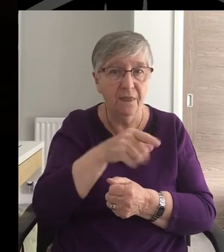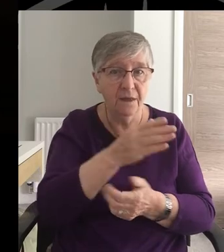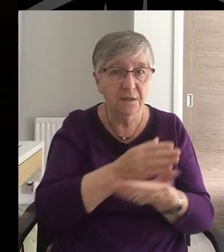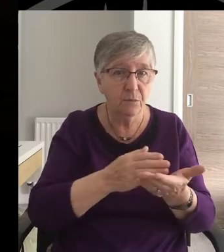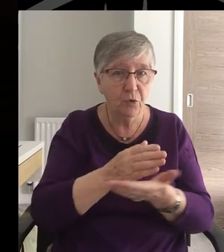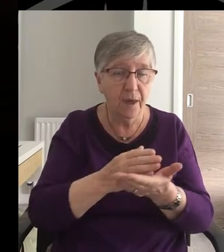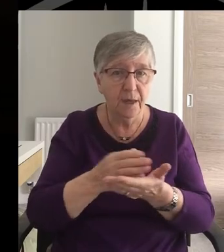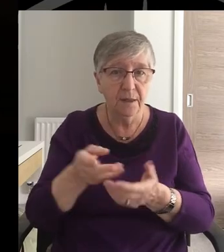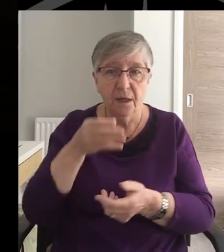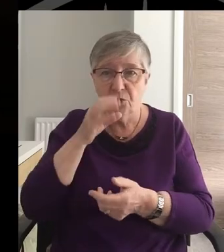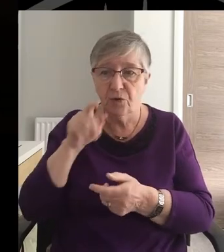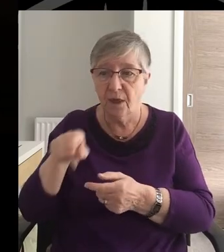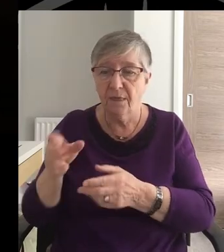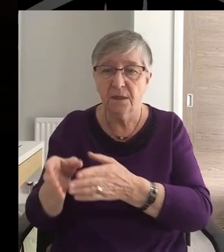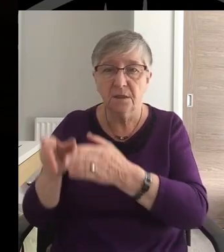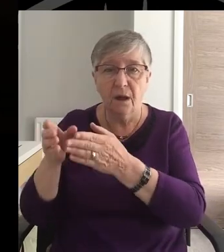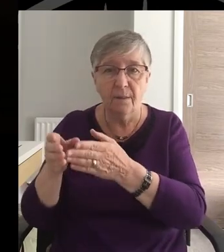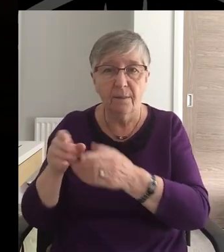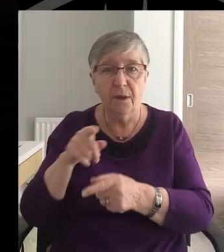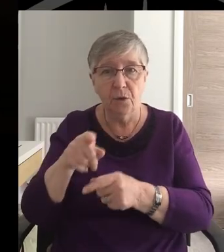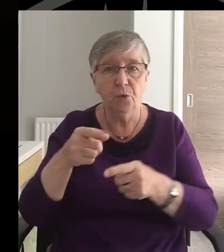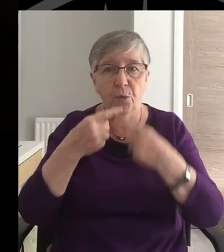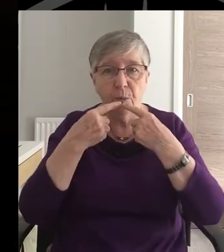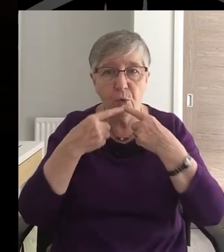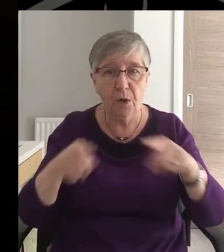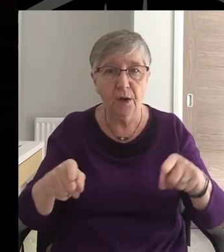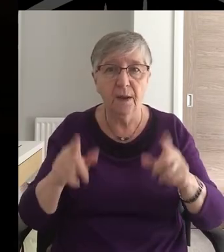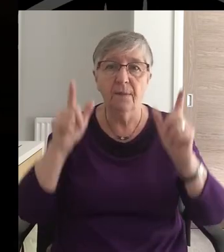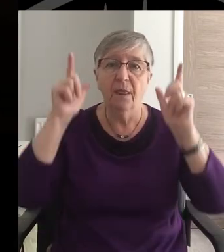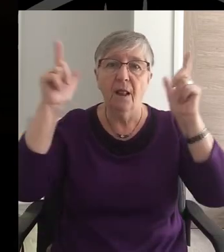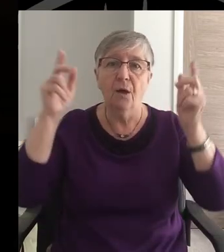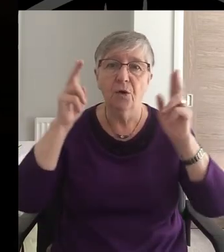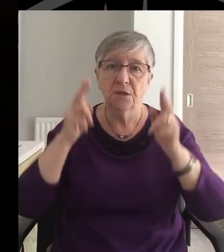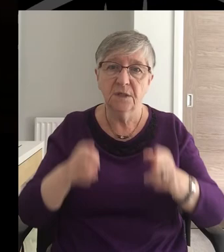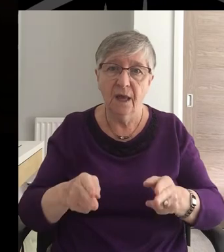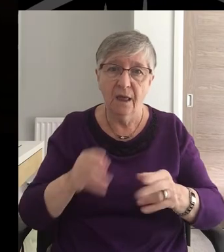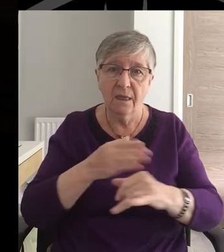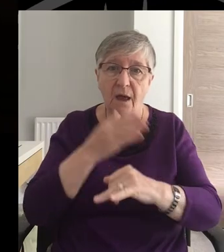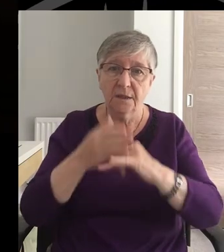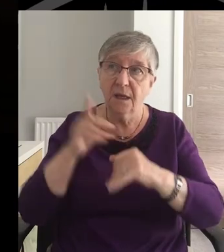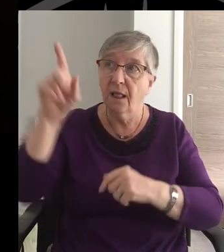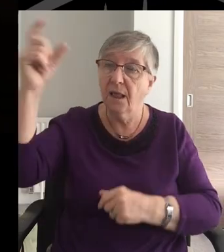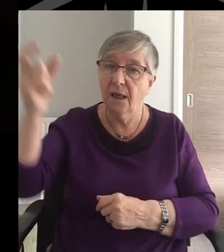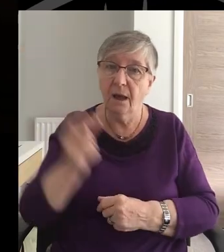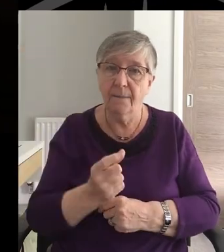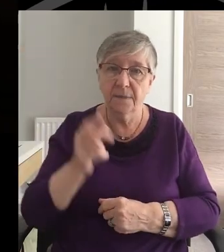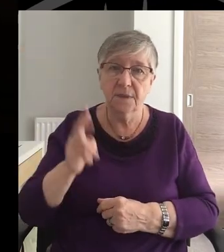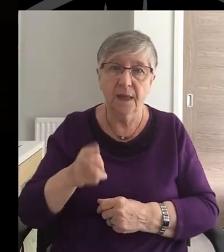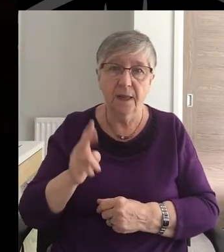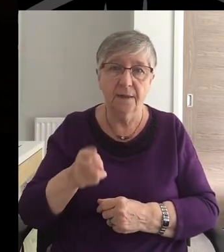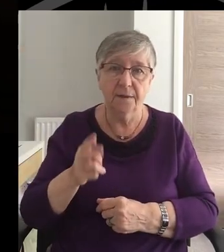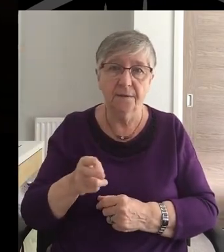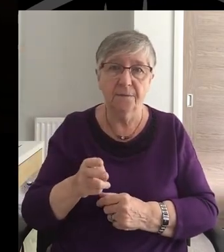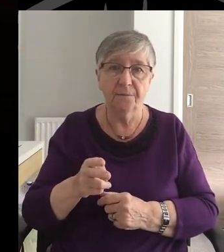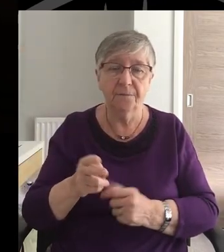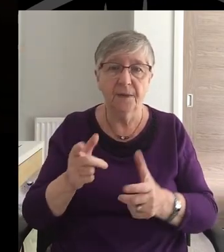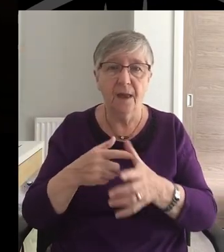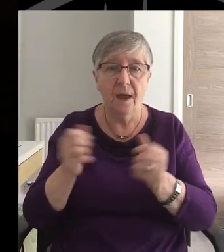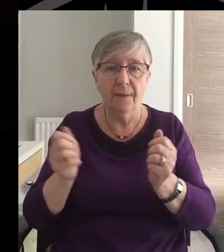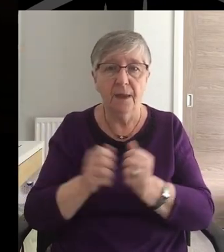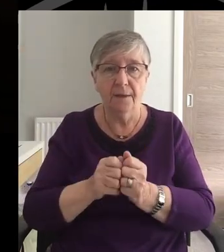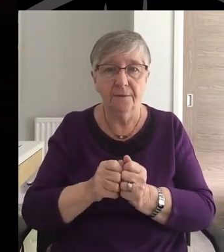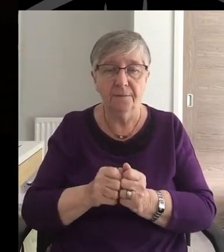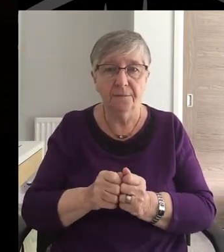And drink this cup You proclaim the Lord's death Until he comes Amen